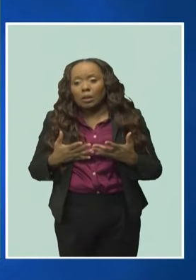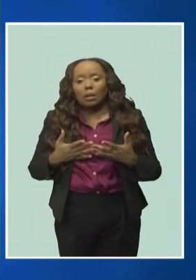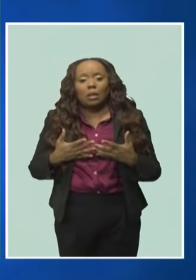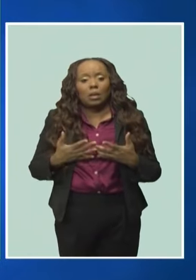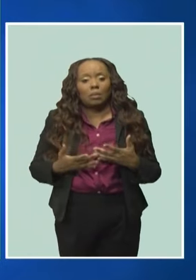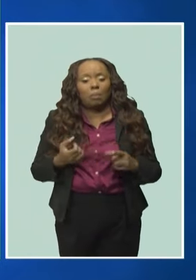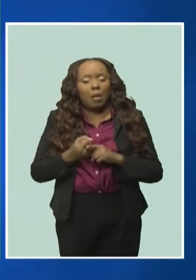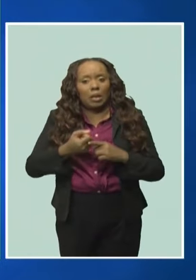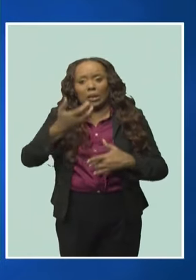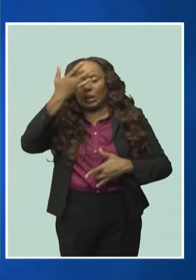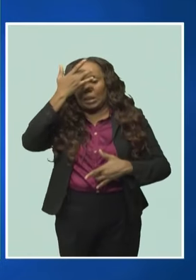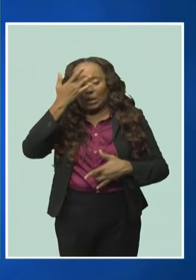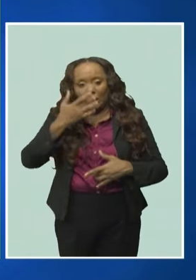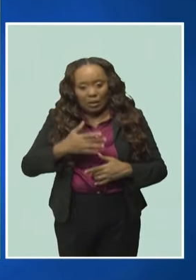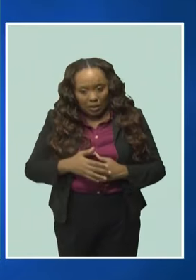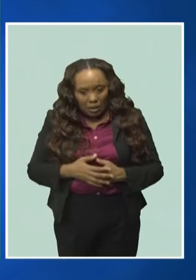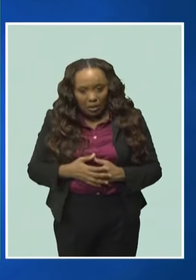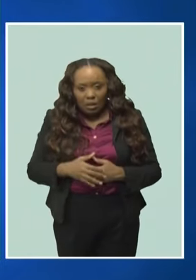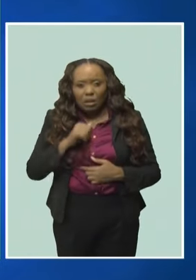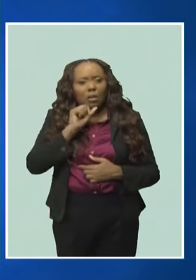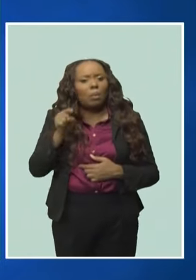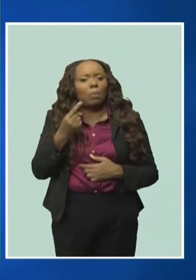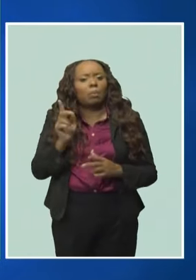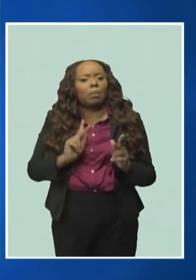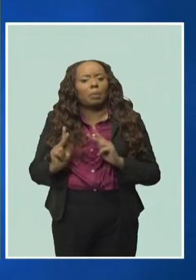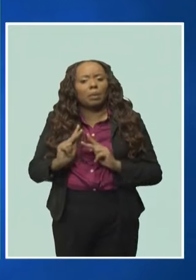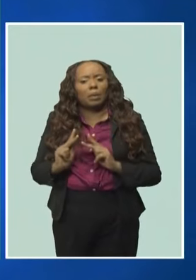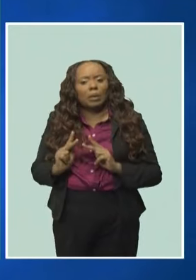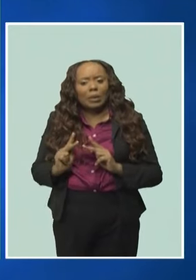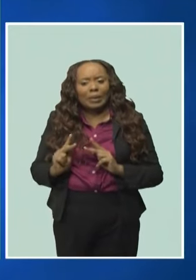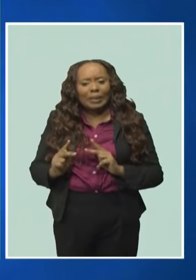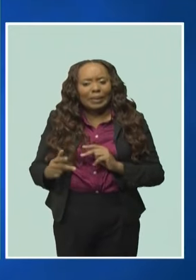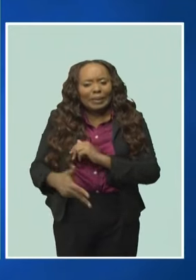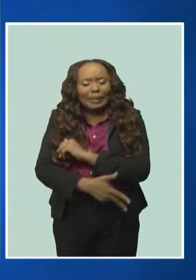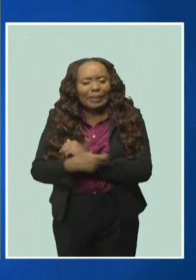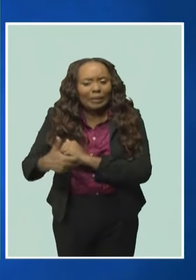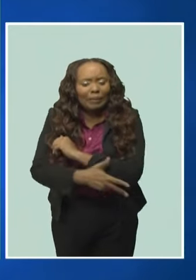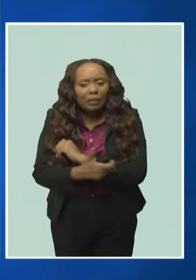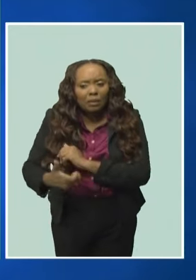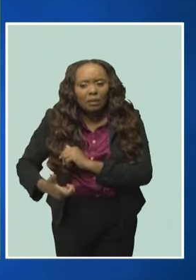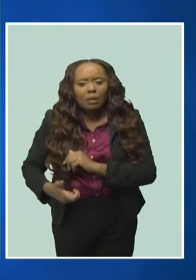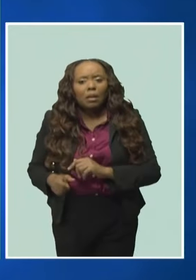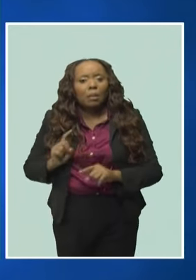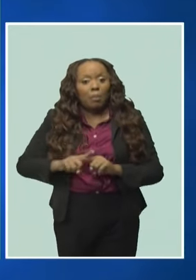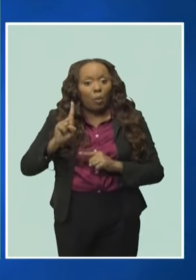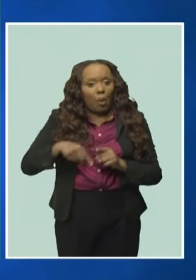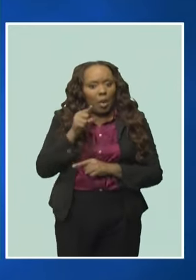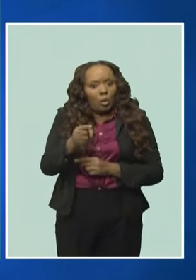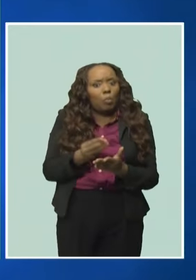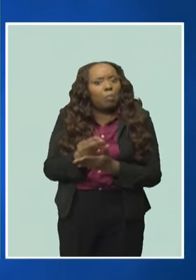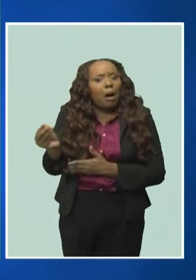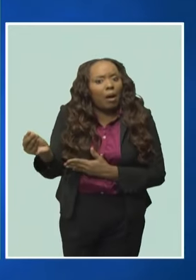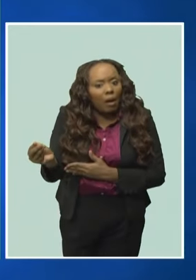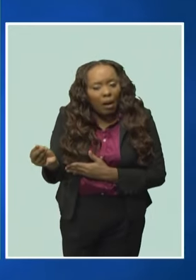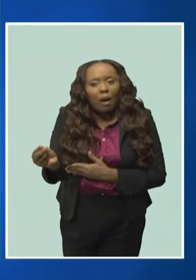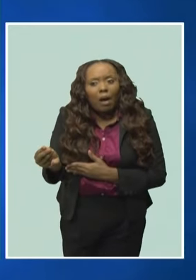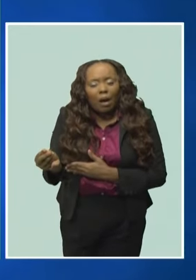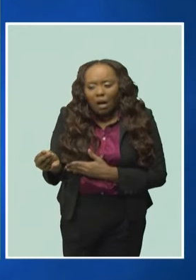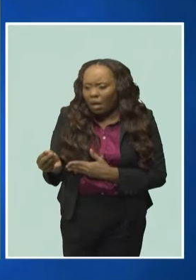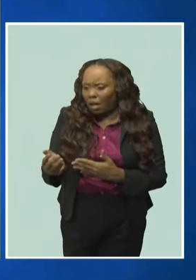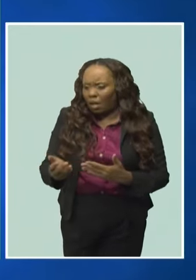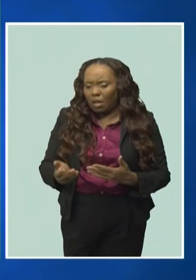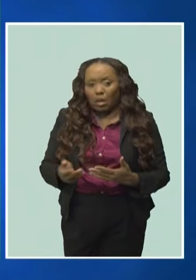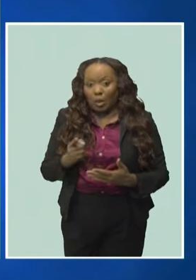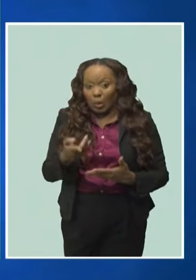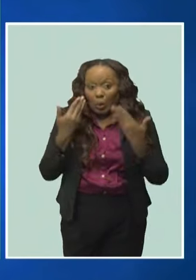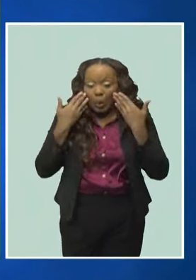So it is not just perennial larceny affecting the farmer where the crop has been stolen, but it's impacting on the health of the person who